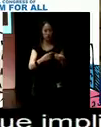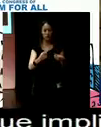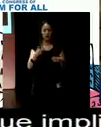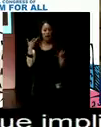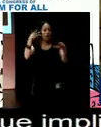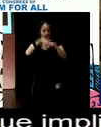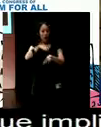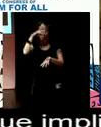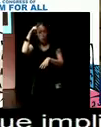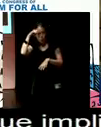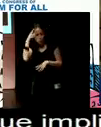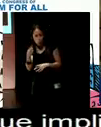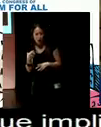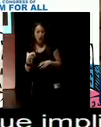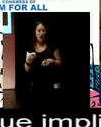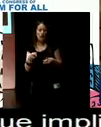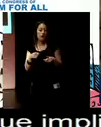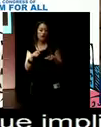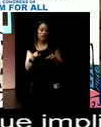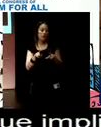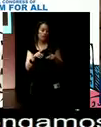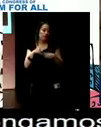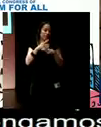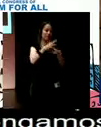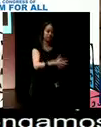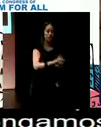integration and social cohesion without obstacles.